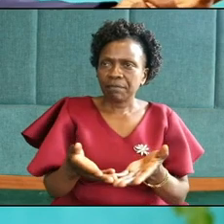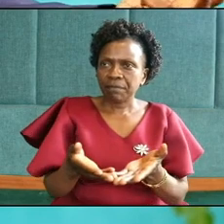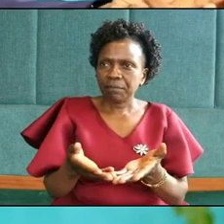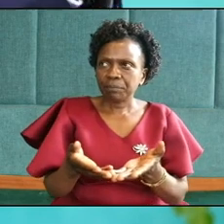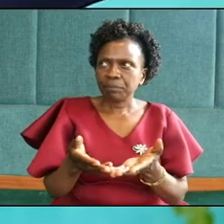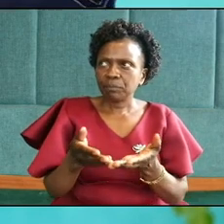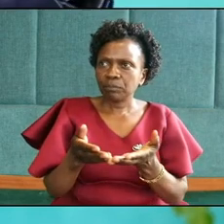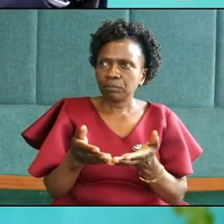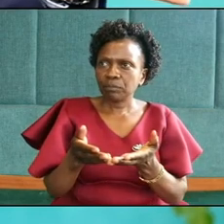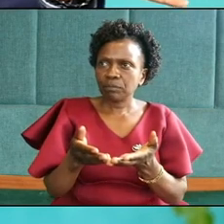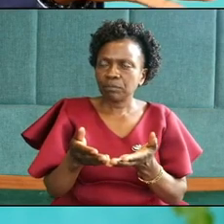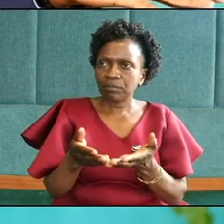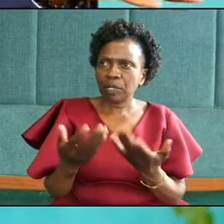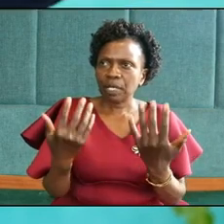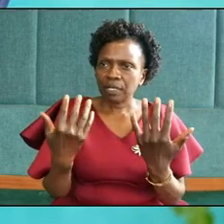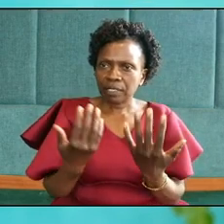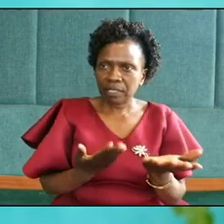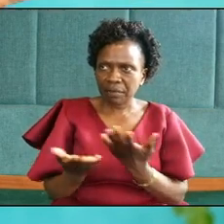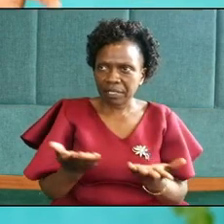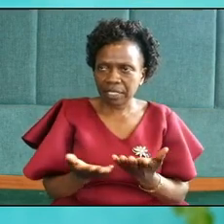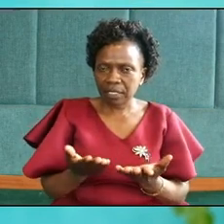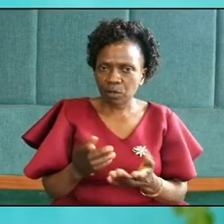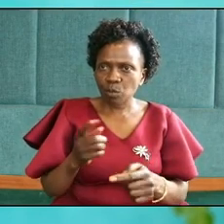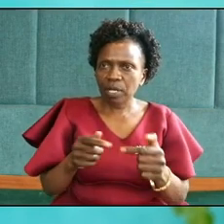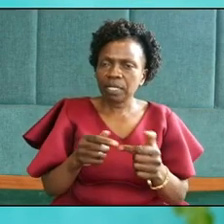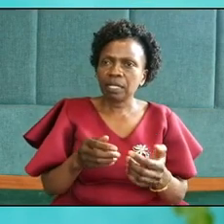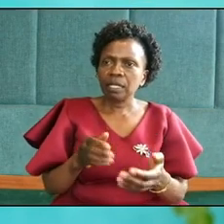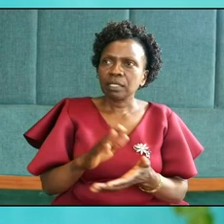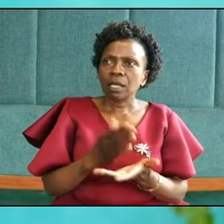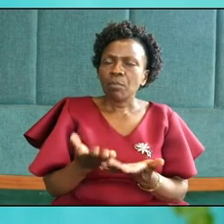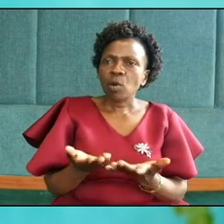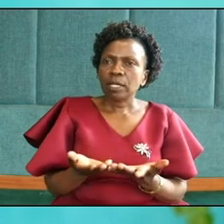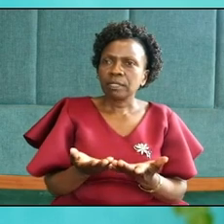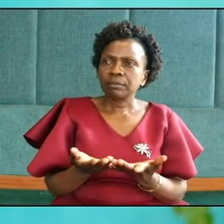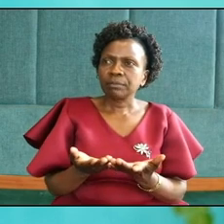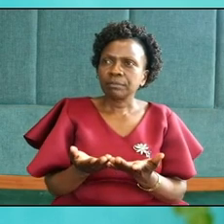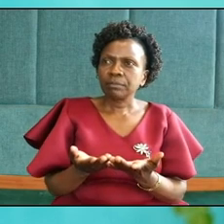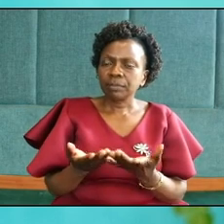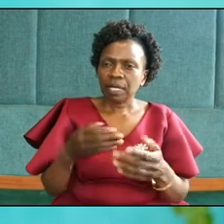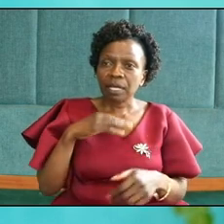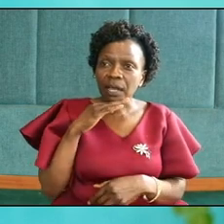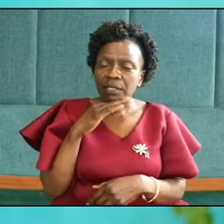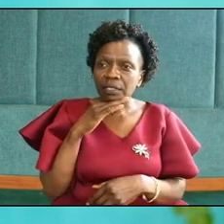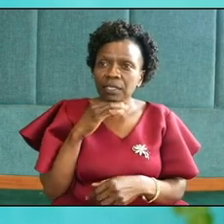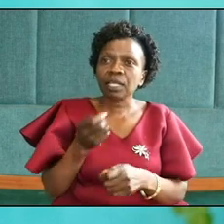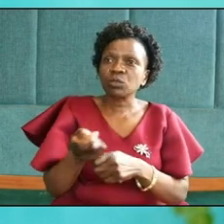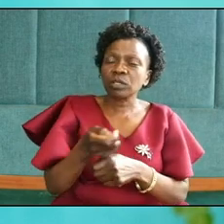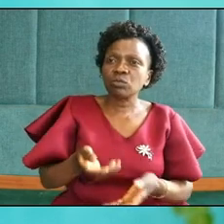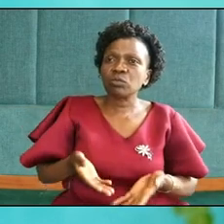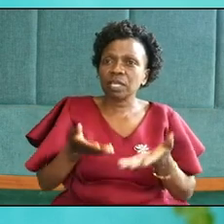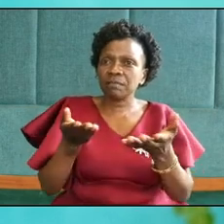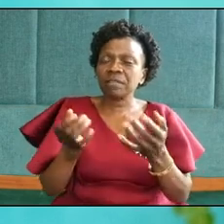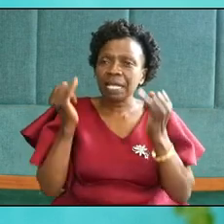notices. When someone has died, they are trained to deliver, to break death news to the